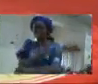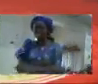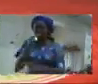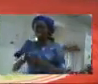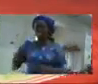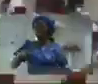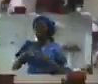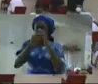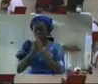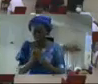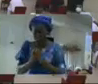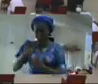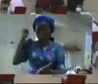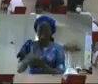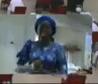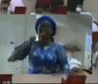have worshiped.